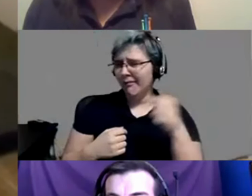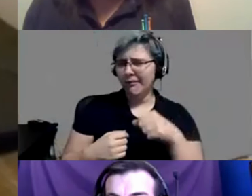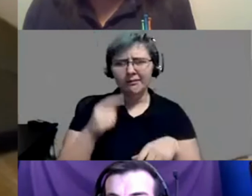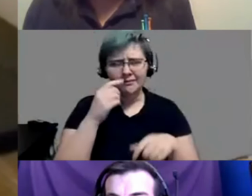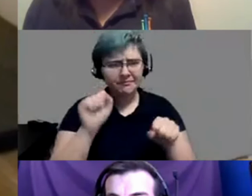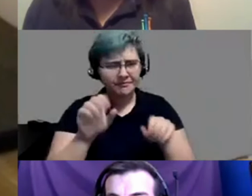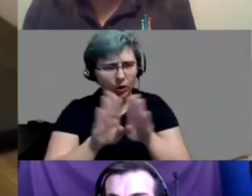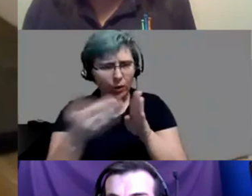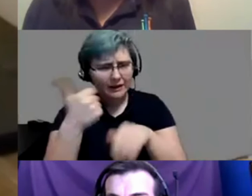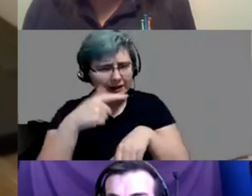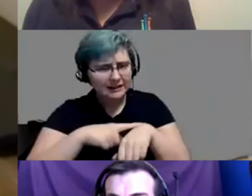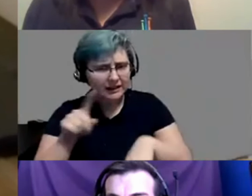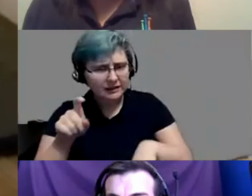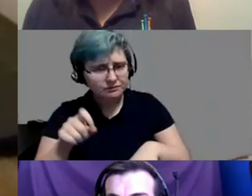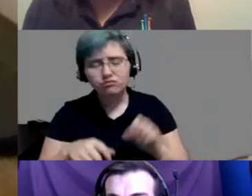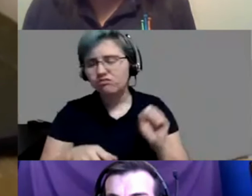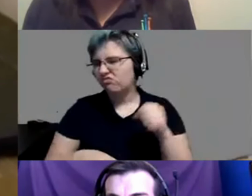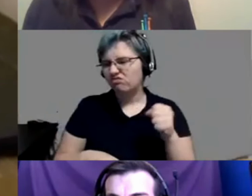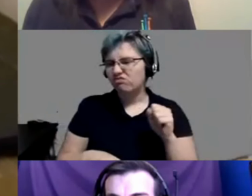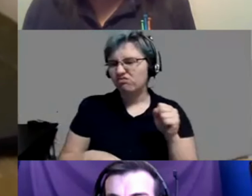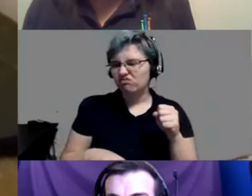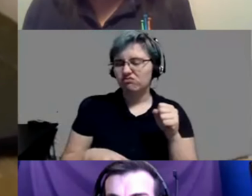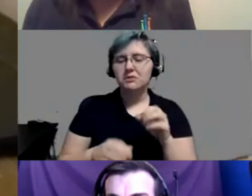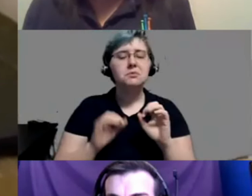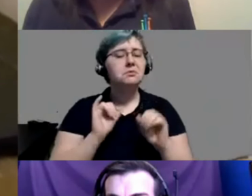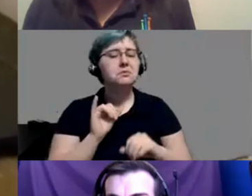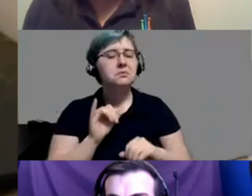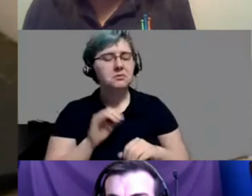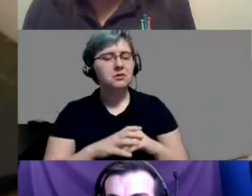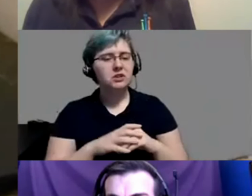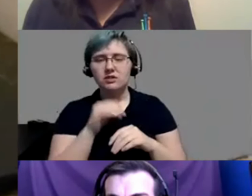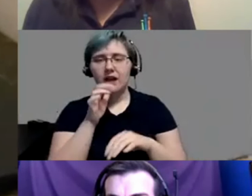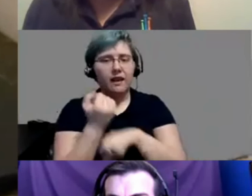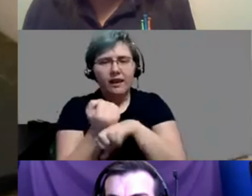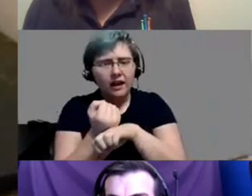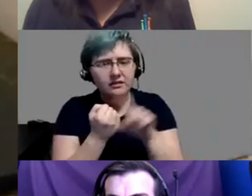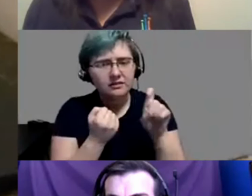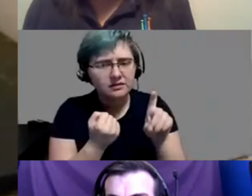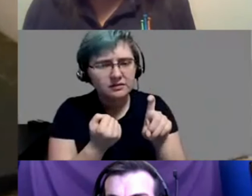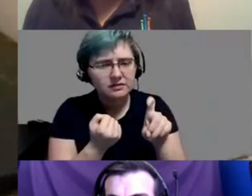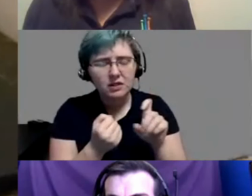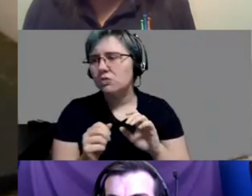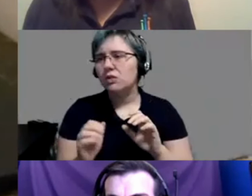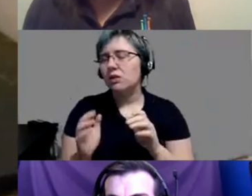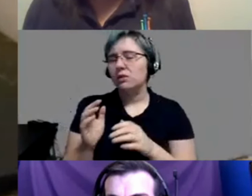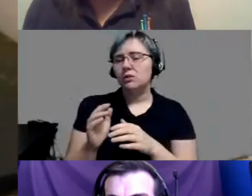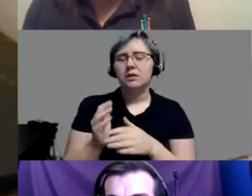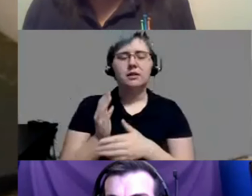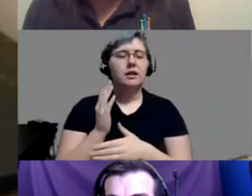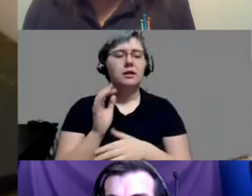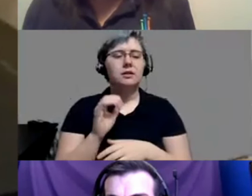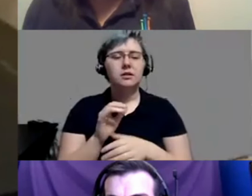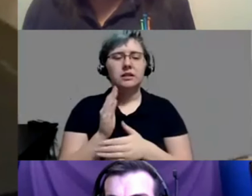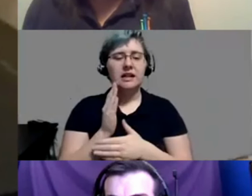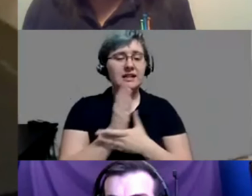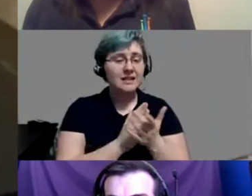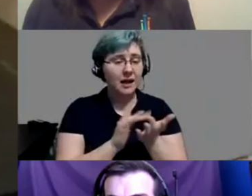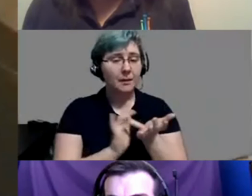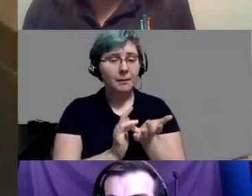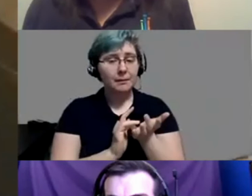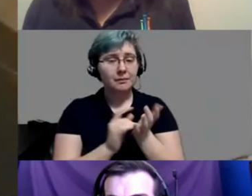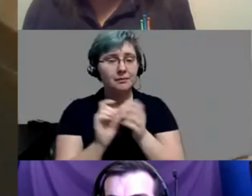if you wanted. Yeah. So it's not like locked or anything. Because I know some of the medication dispensers are actually locked until people need the medication.